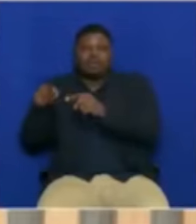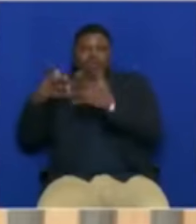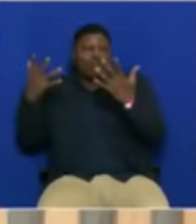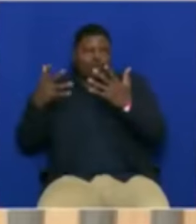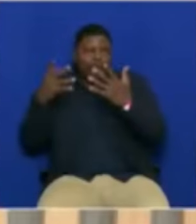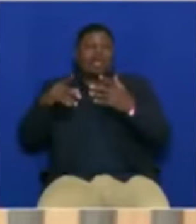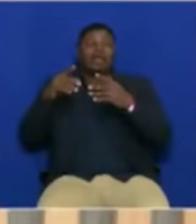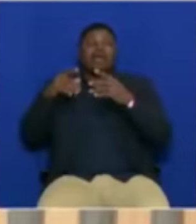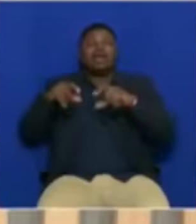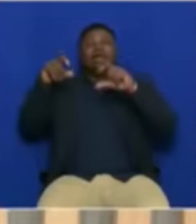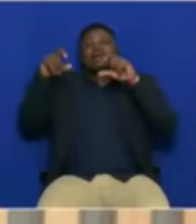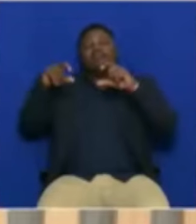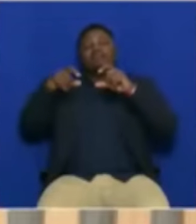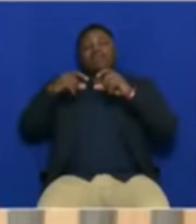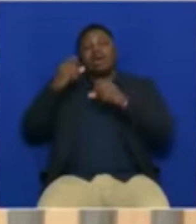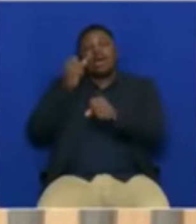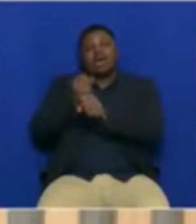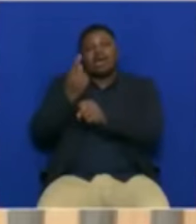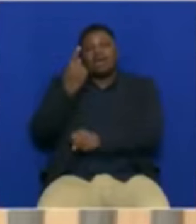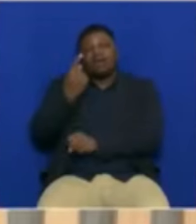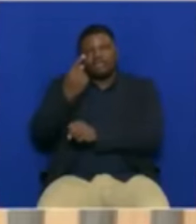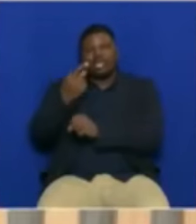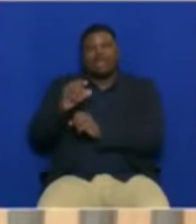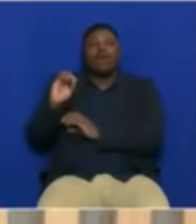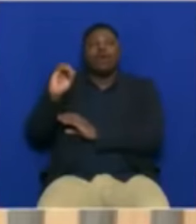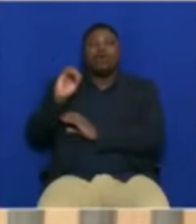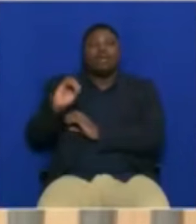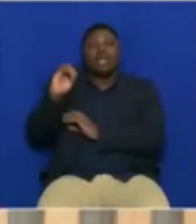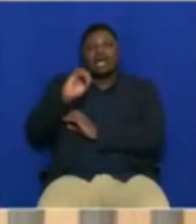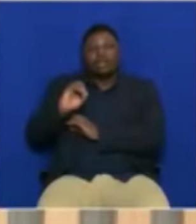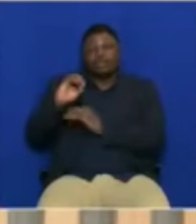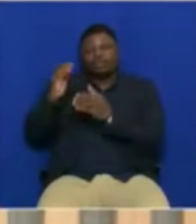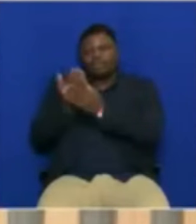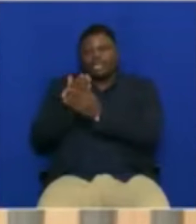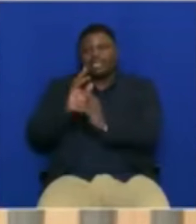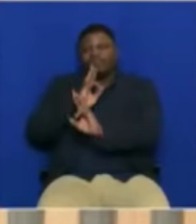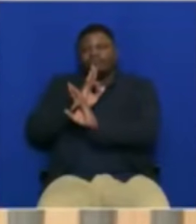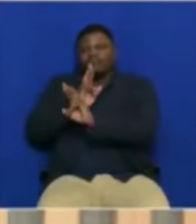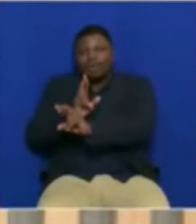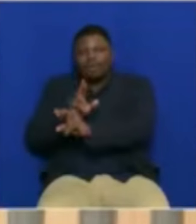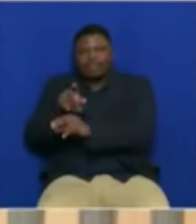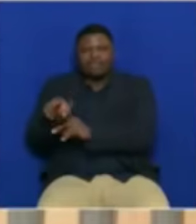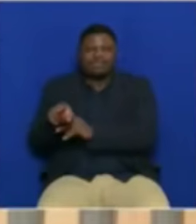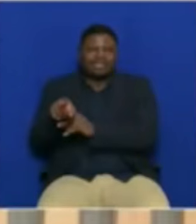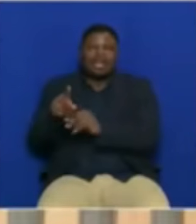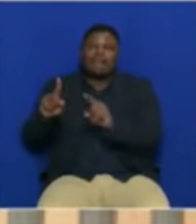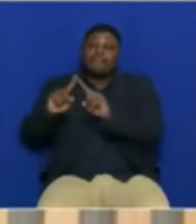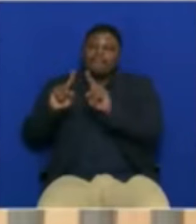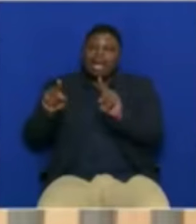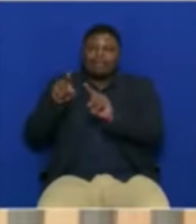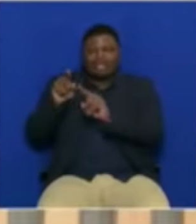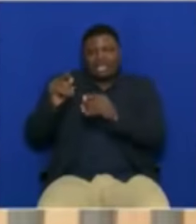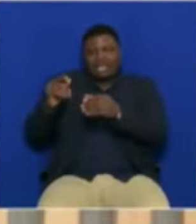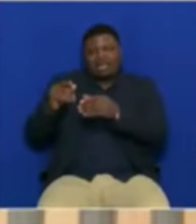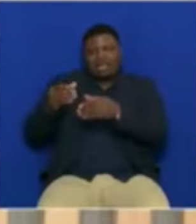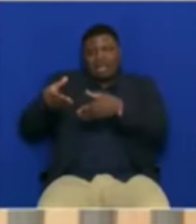Unfortunately, I don't have those dockets. I can't put a definitive date on which that